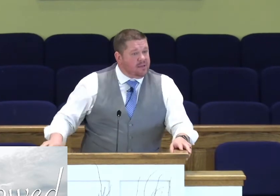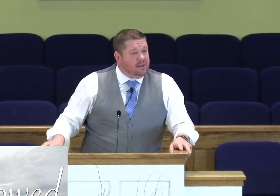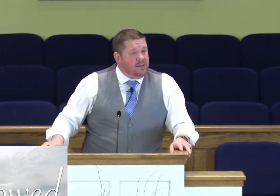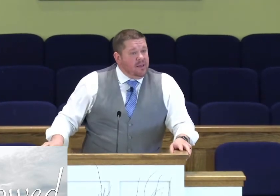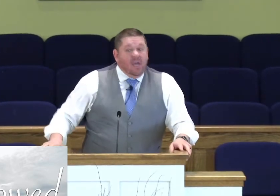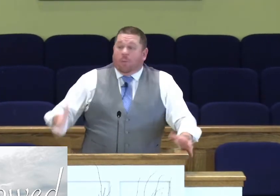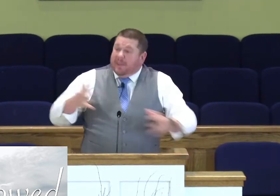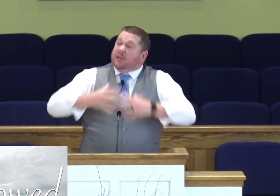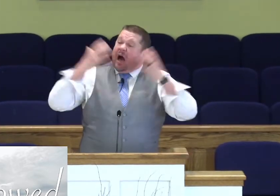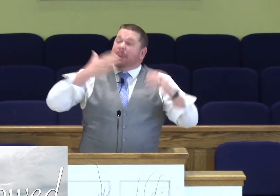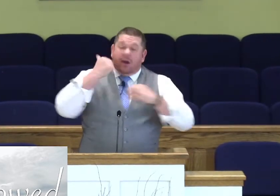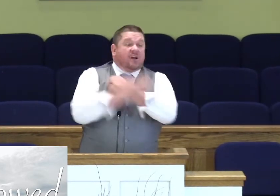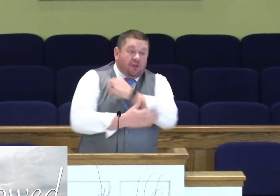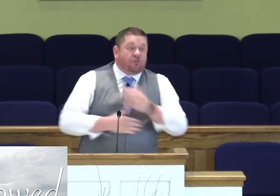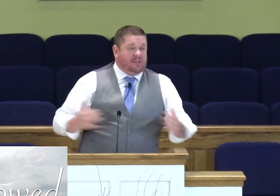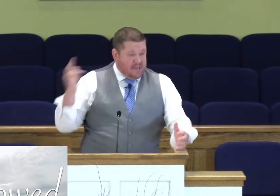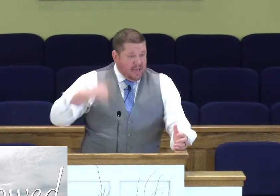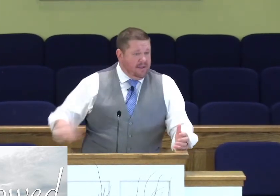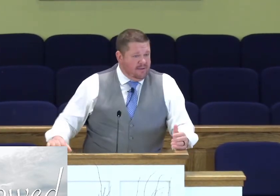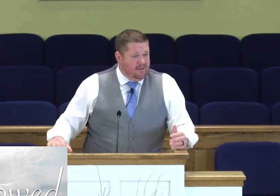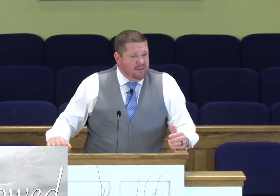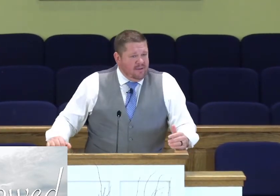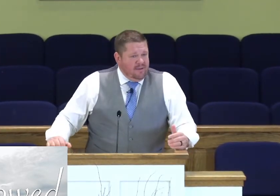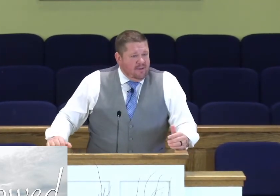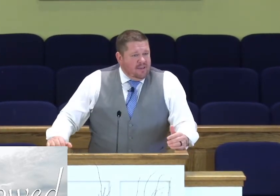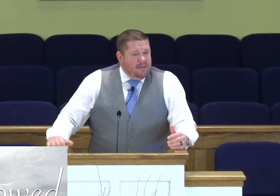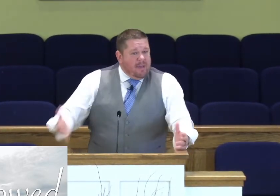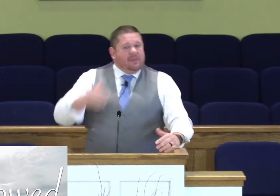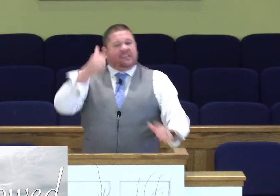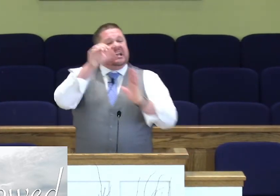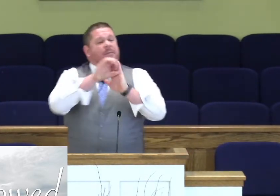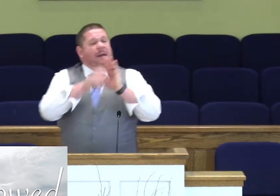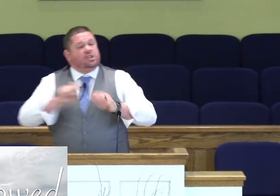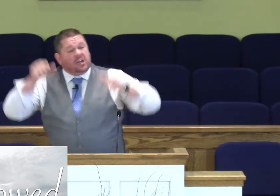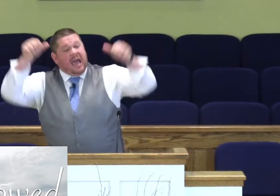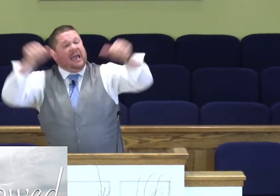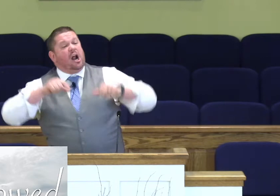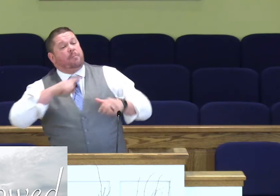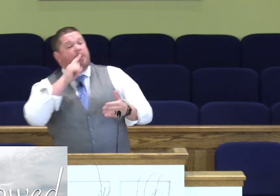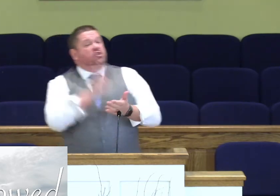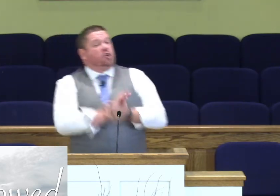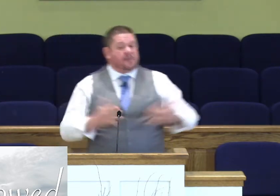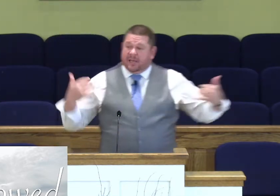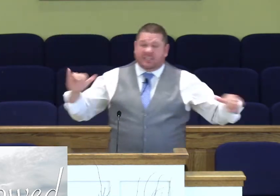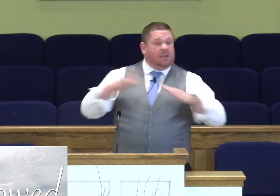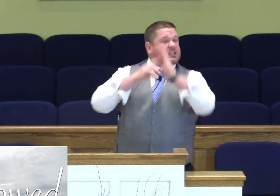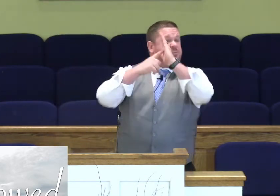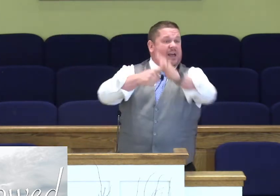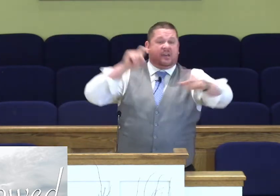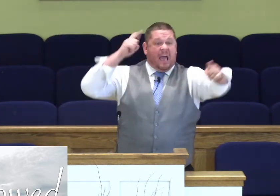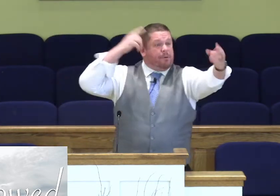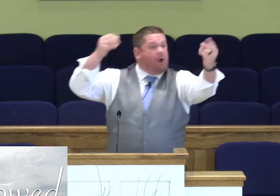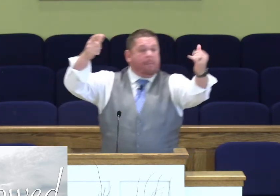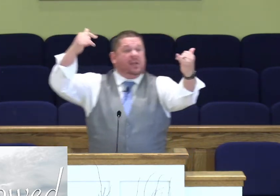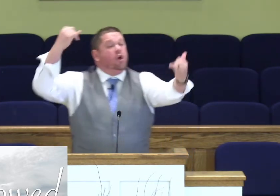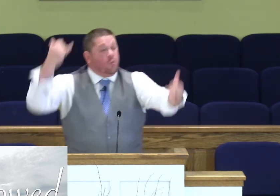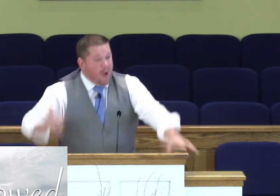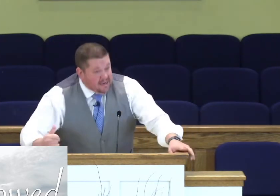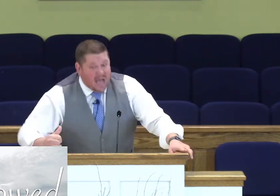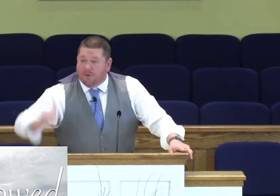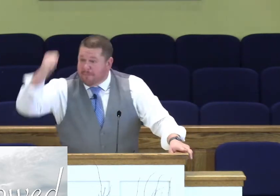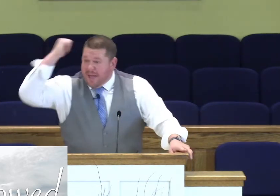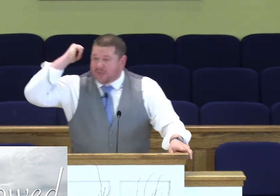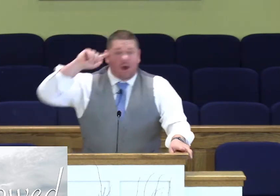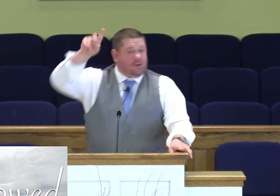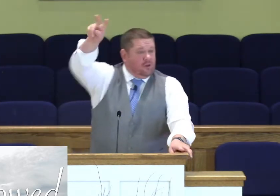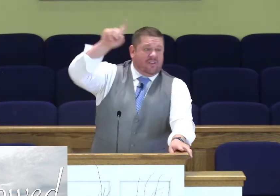Commandments, we'd be a lot better country today. Maybe the Ten Commandments should hang in our public schools. I mean, it's still on display in our Capitol property right